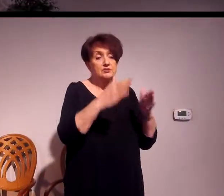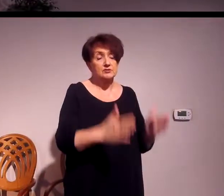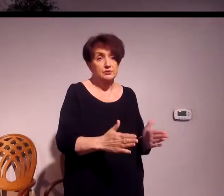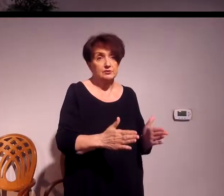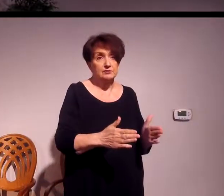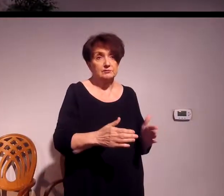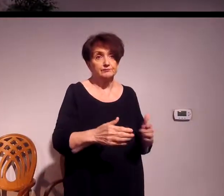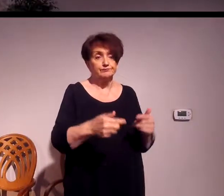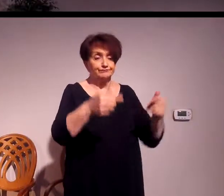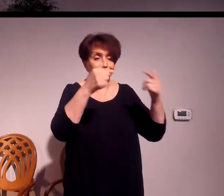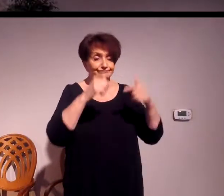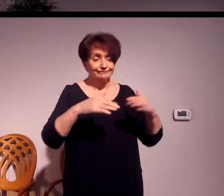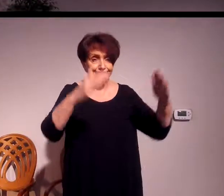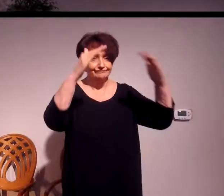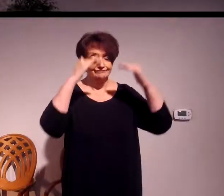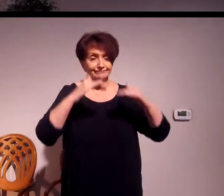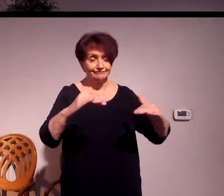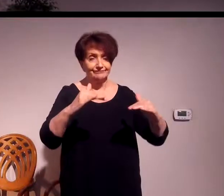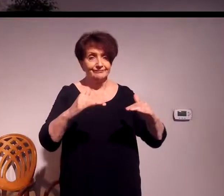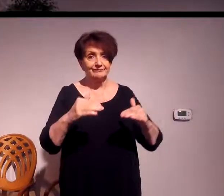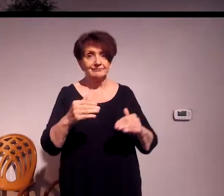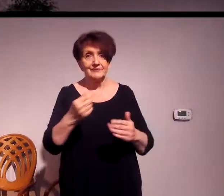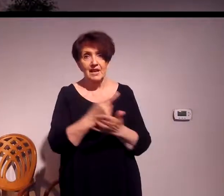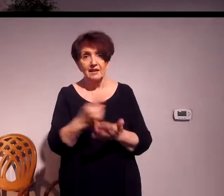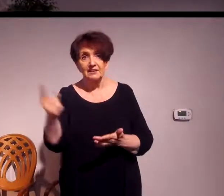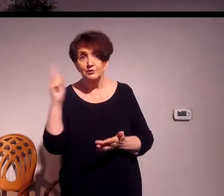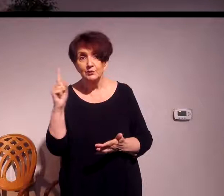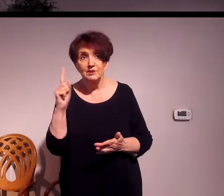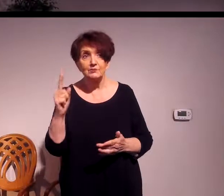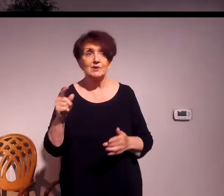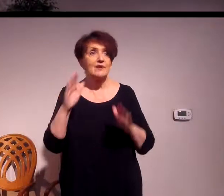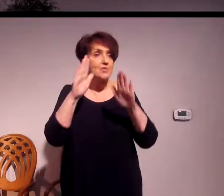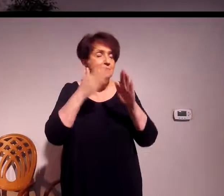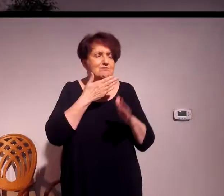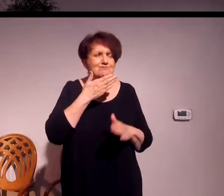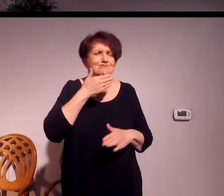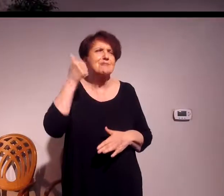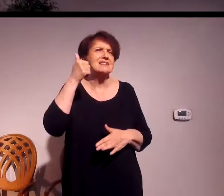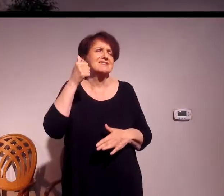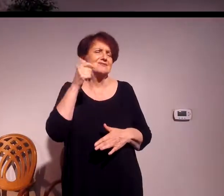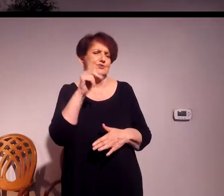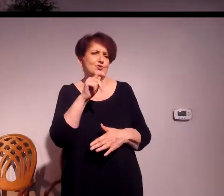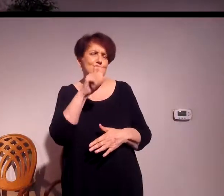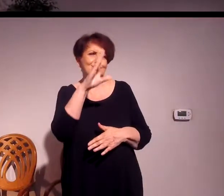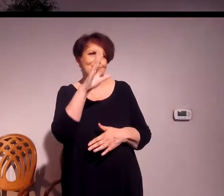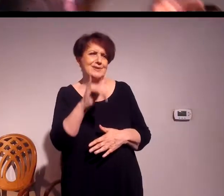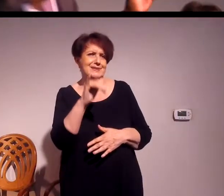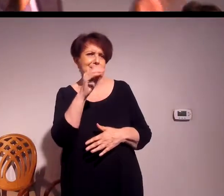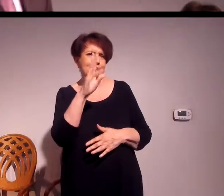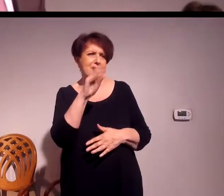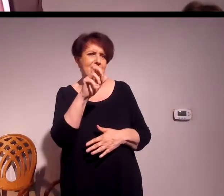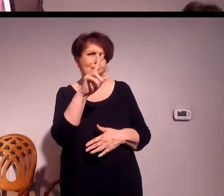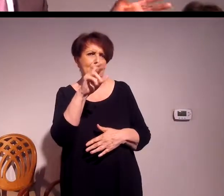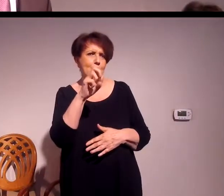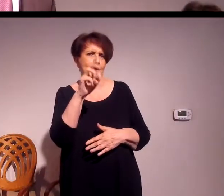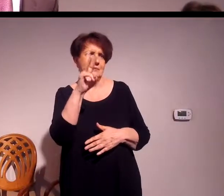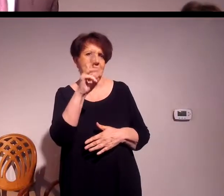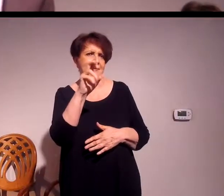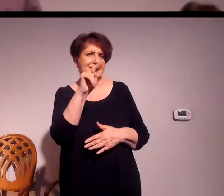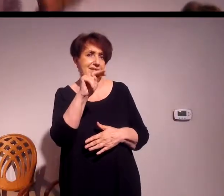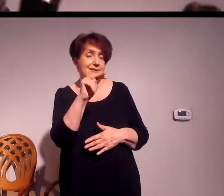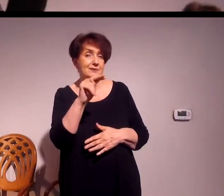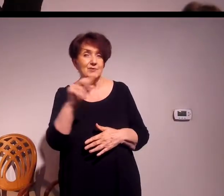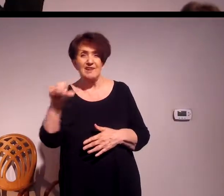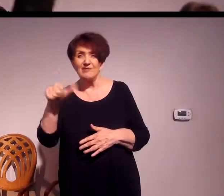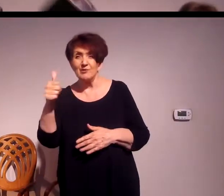last Sunday, we had one of the greatest practitioners of all time speaking, right? We had Tracy Brown speak, right? Well, now we've got other